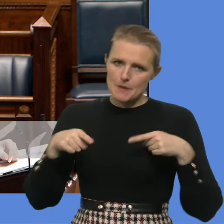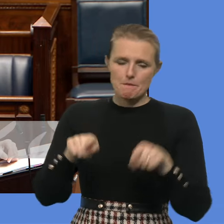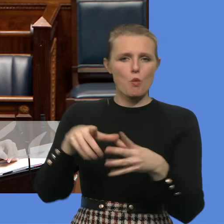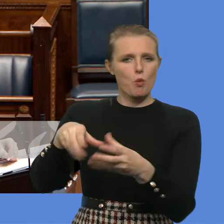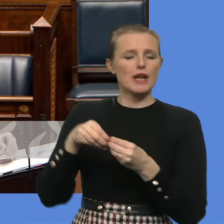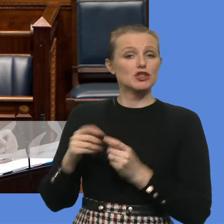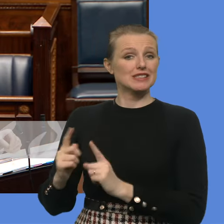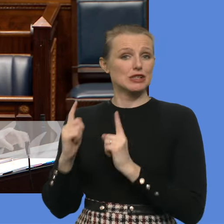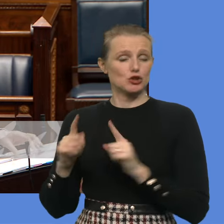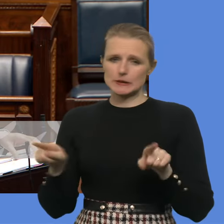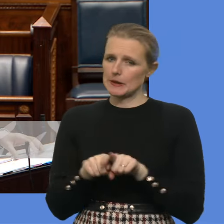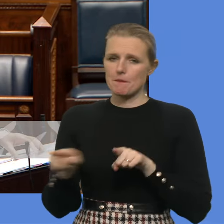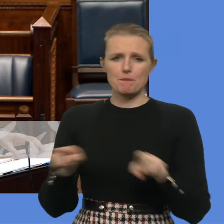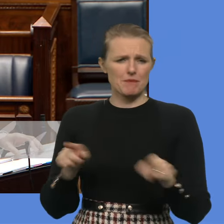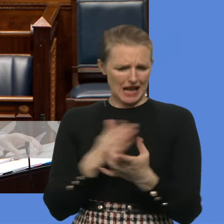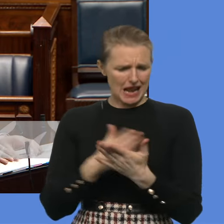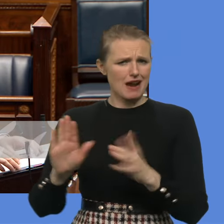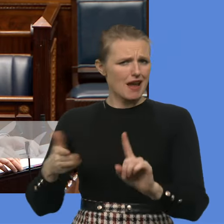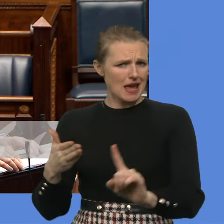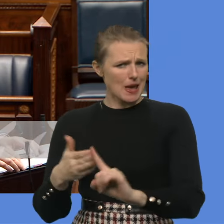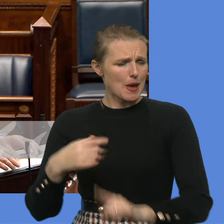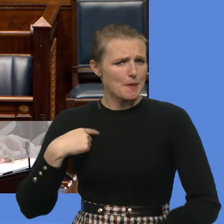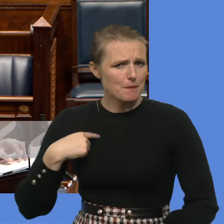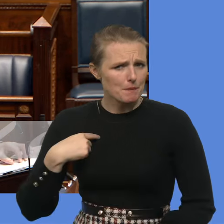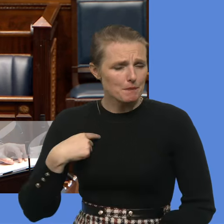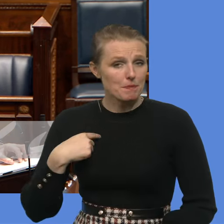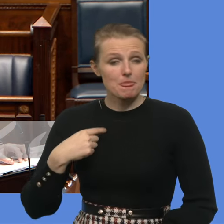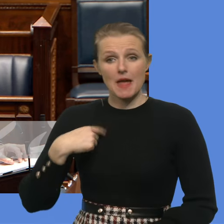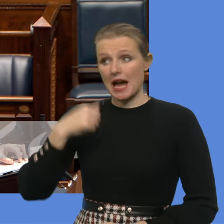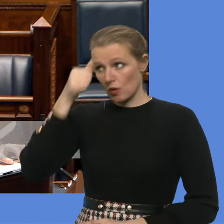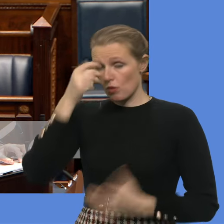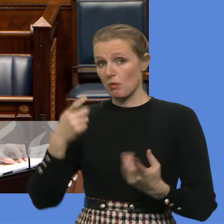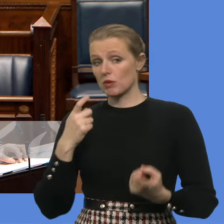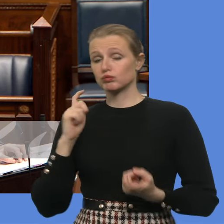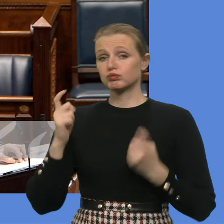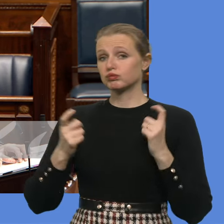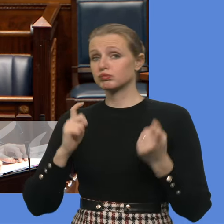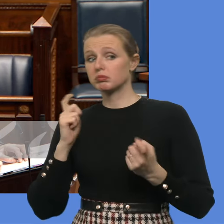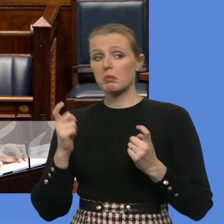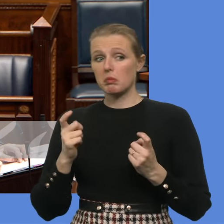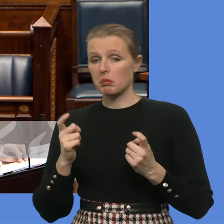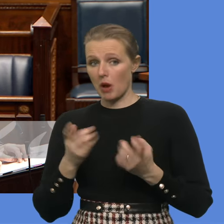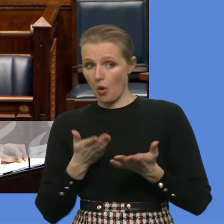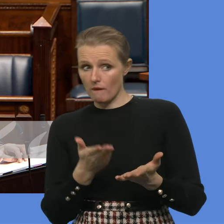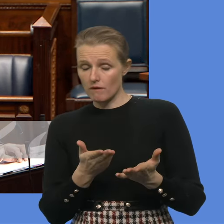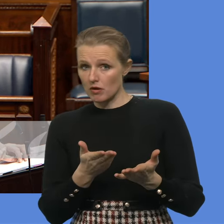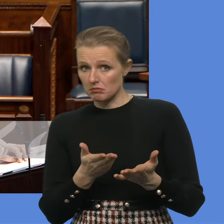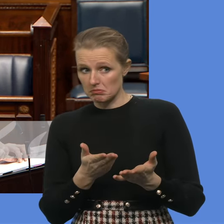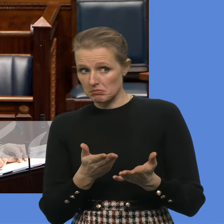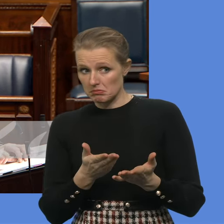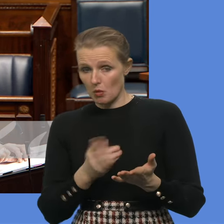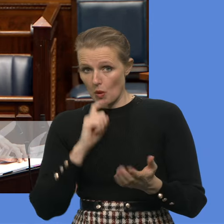teachers' pay. So that's my clear objective. I know that they're currently considering that offer. I hope that they do take it up.